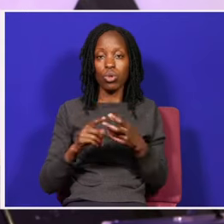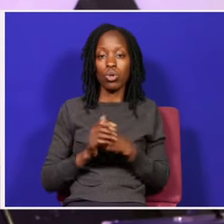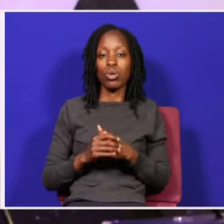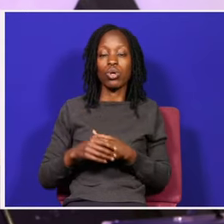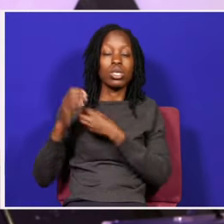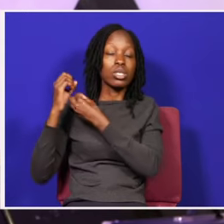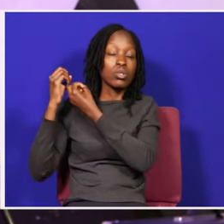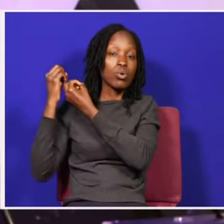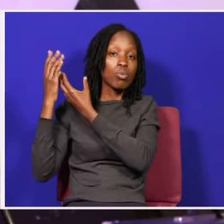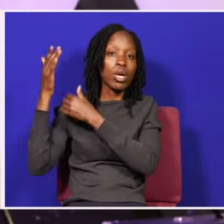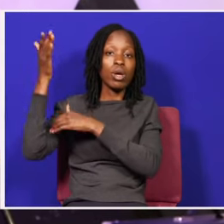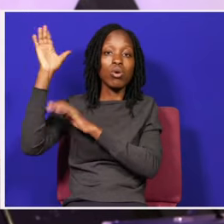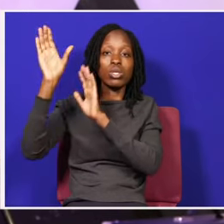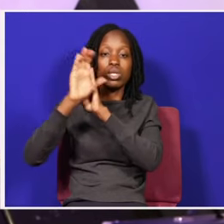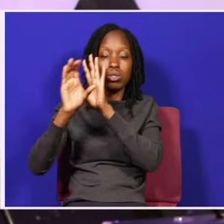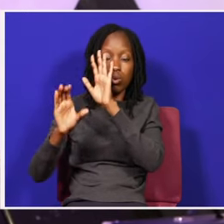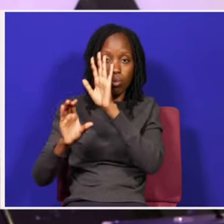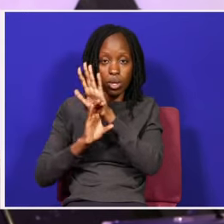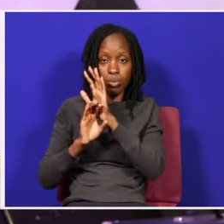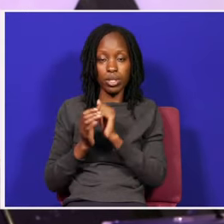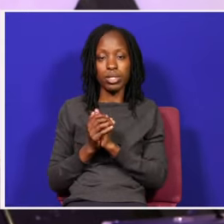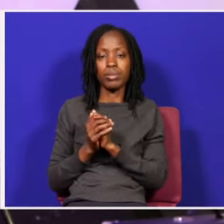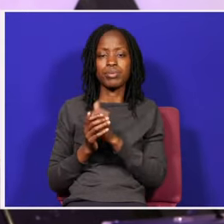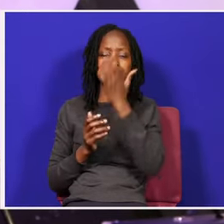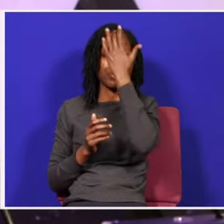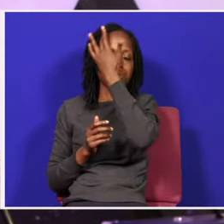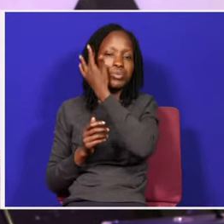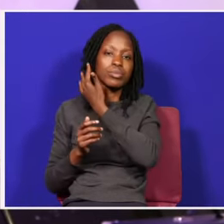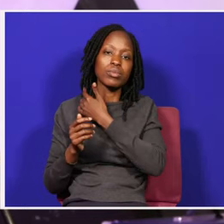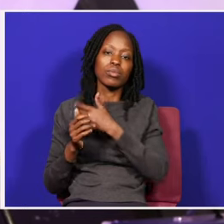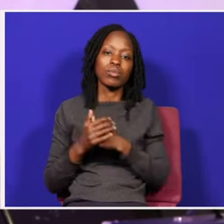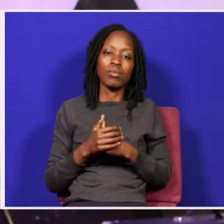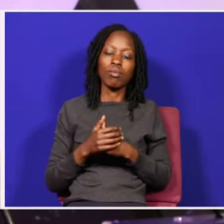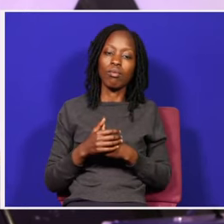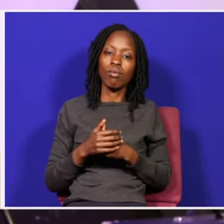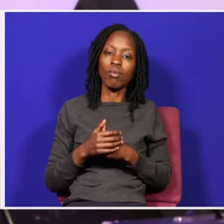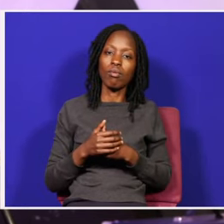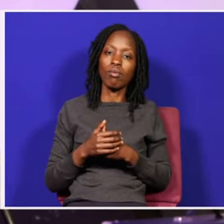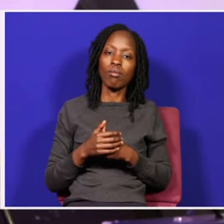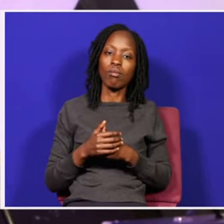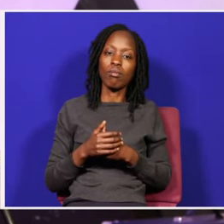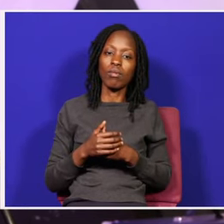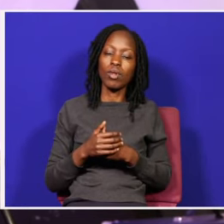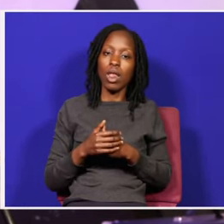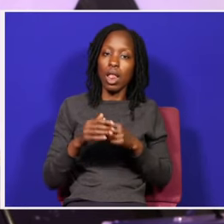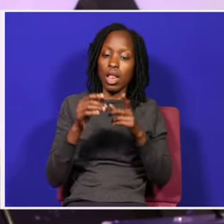His commands. Keep His commands. Now, this word in the Hebrew, in the